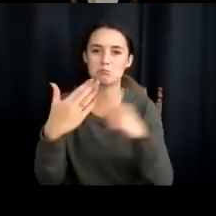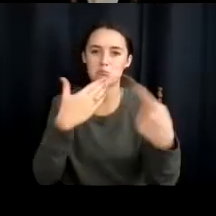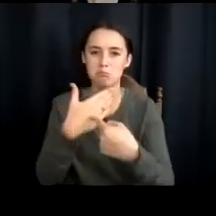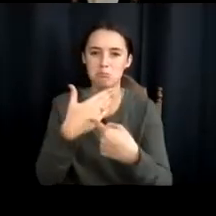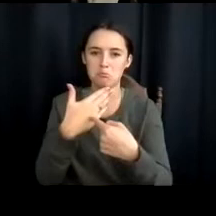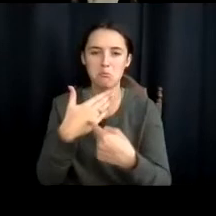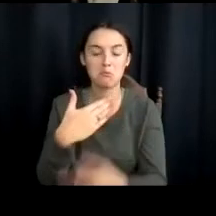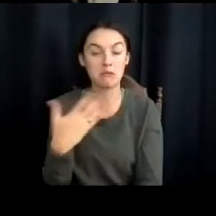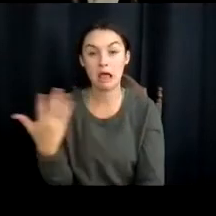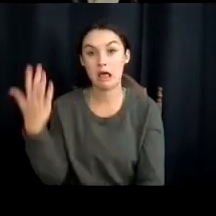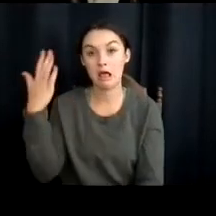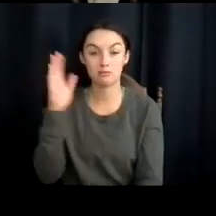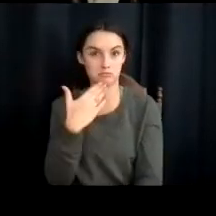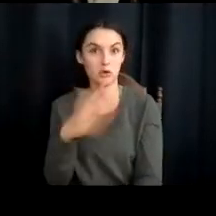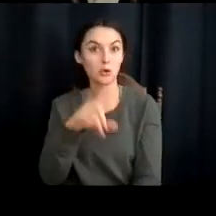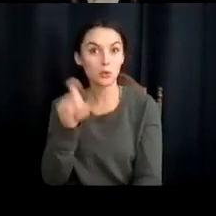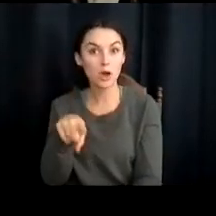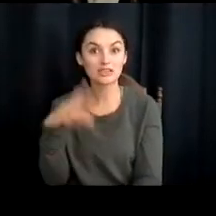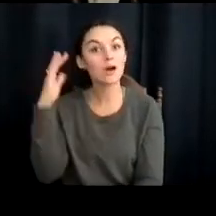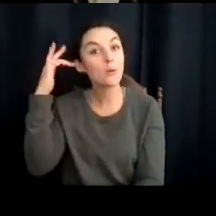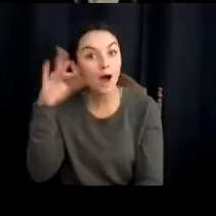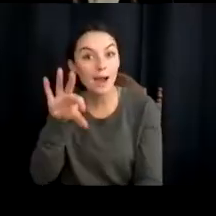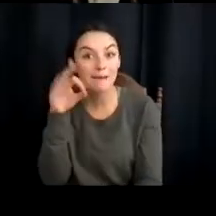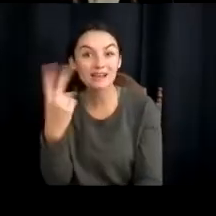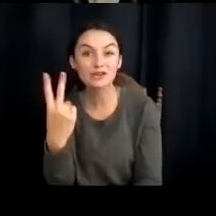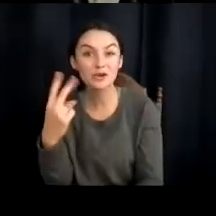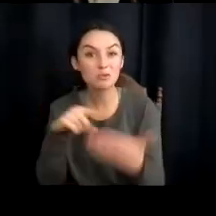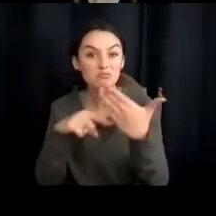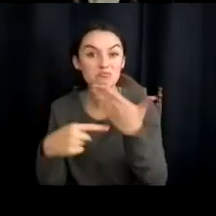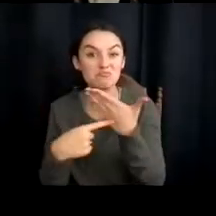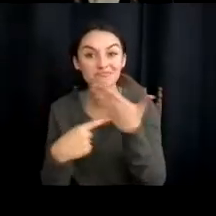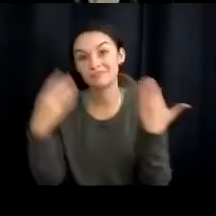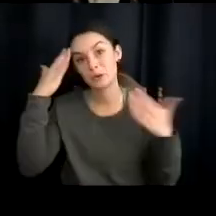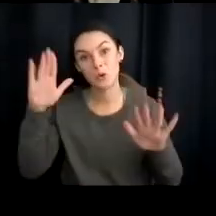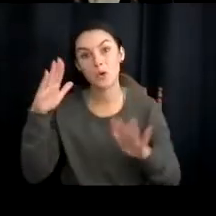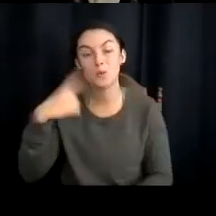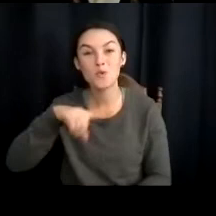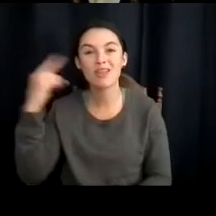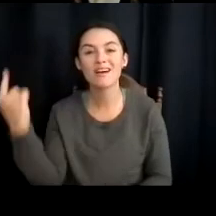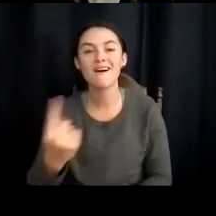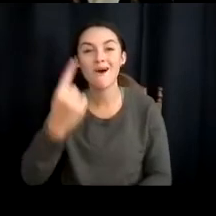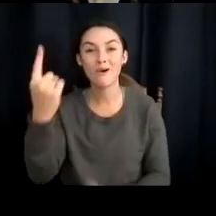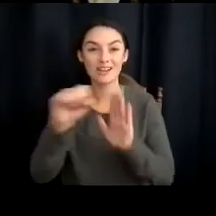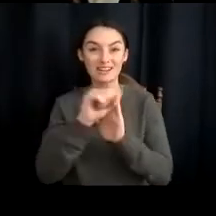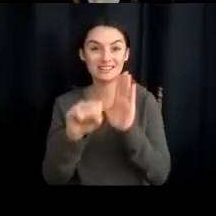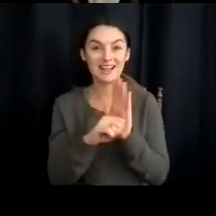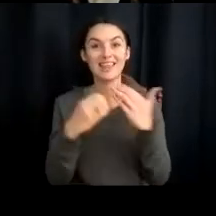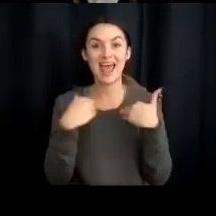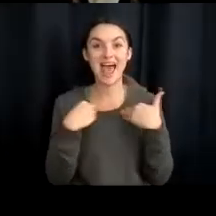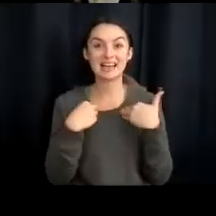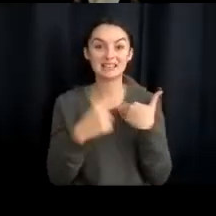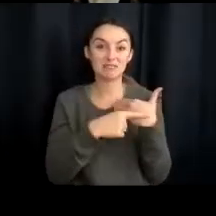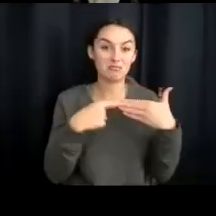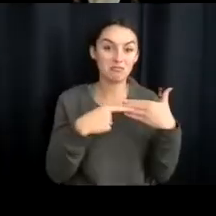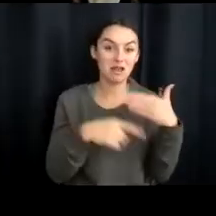they chose the 2 sides, but that's great that you pointed that out. We are actually the only state in the country that has 2 sides. So the one side